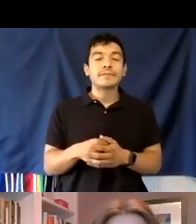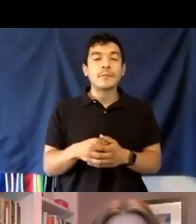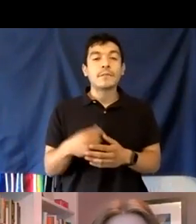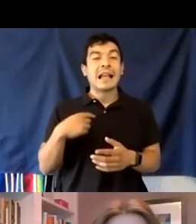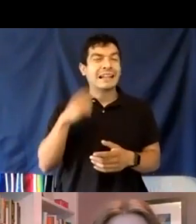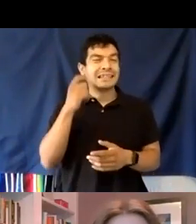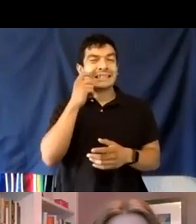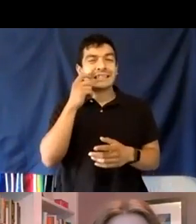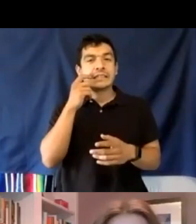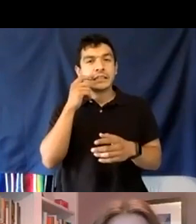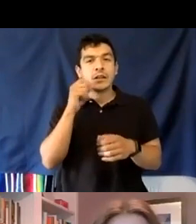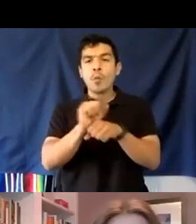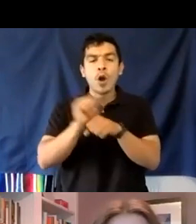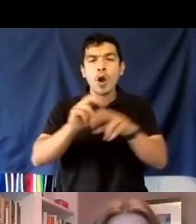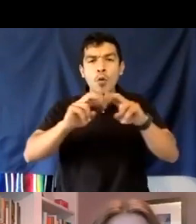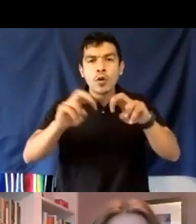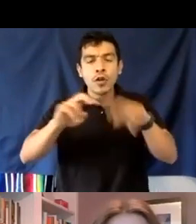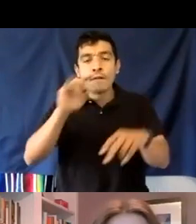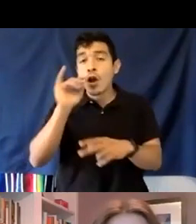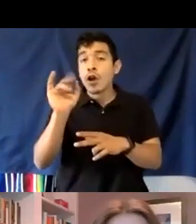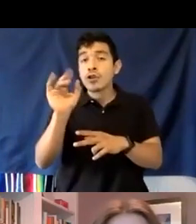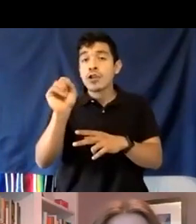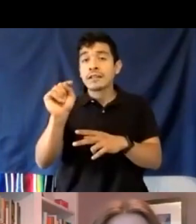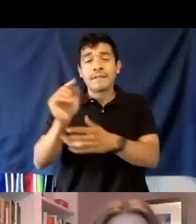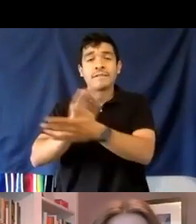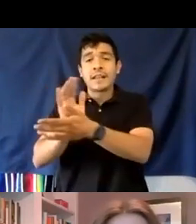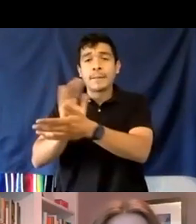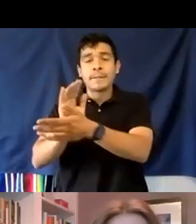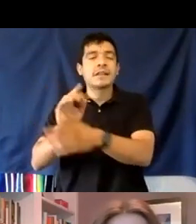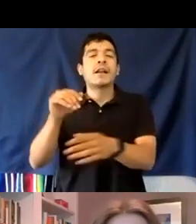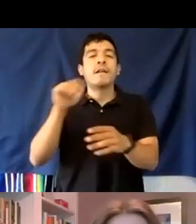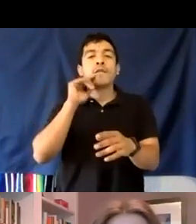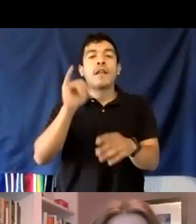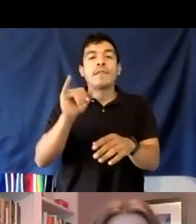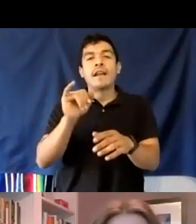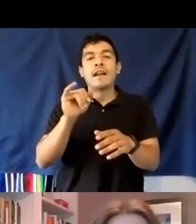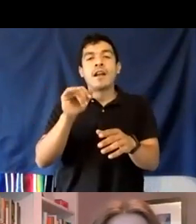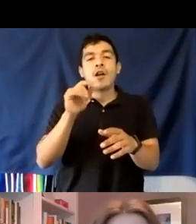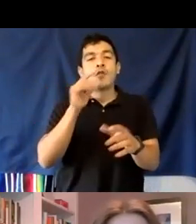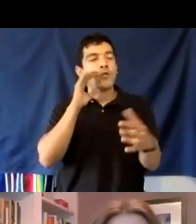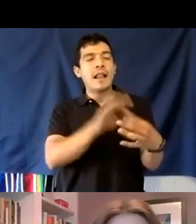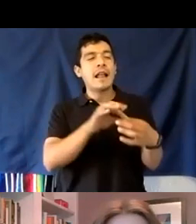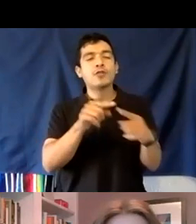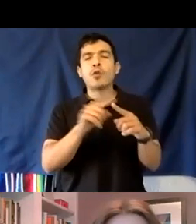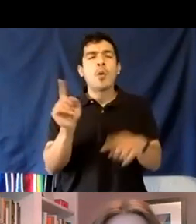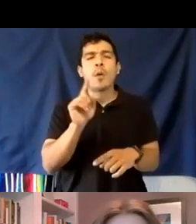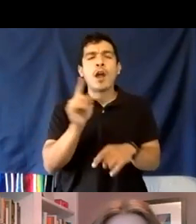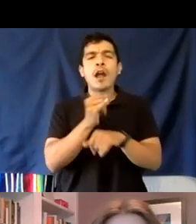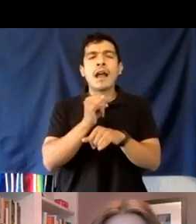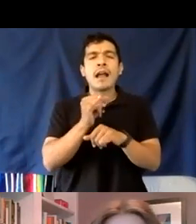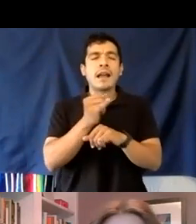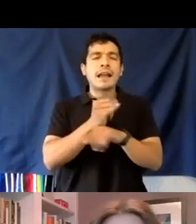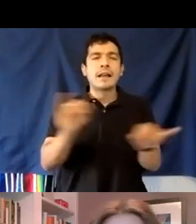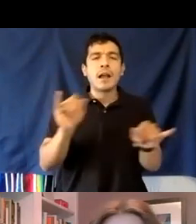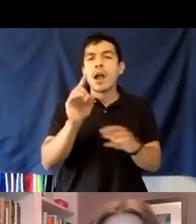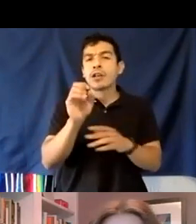conducted research for Four Just Films relating to the state of independent documentary and people of